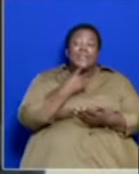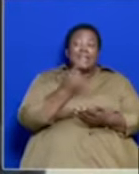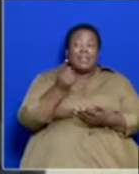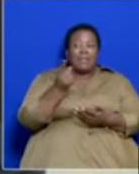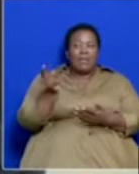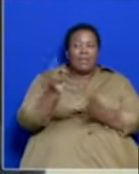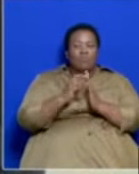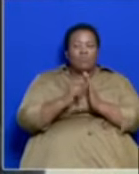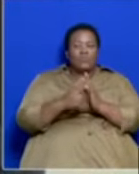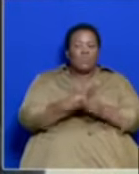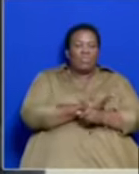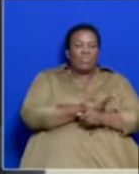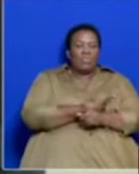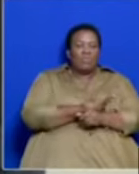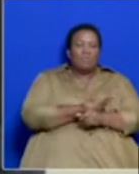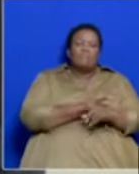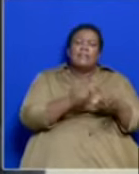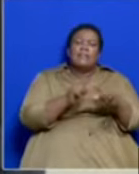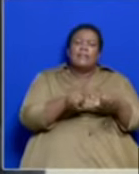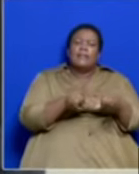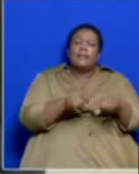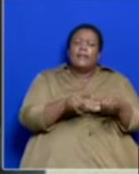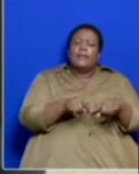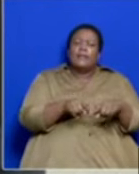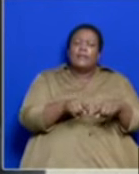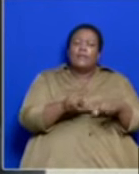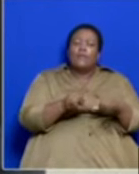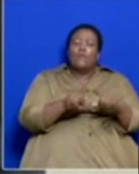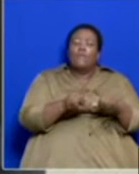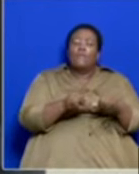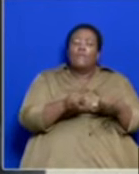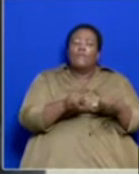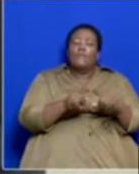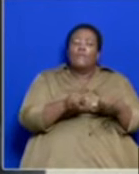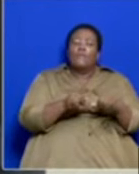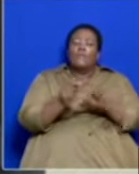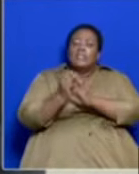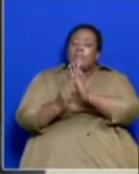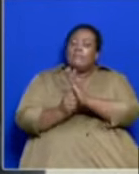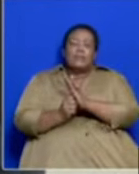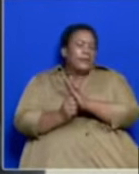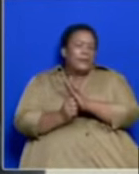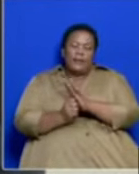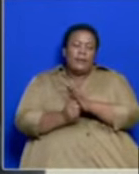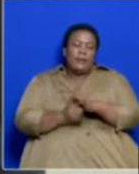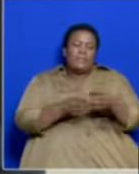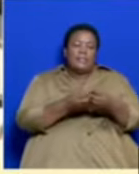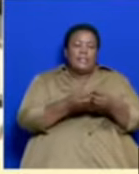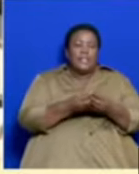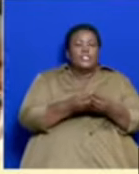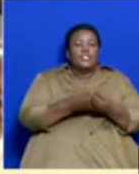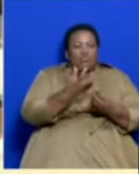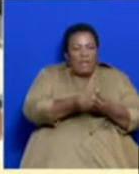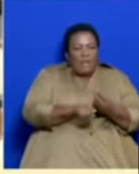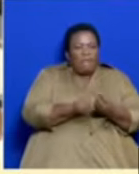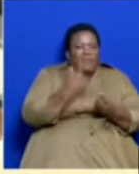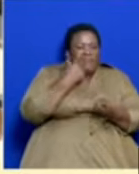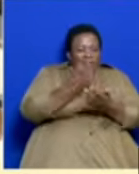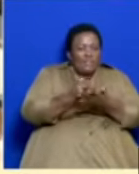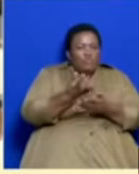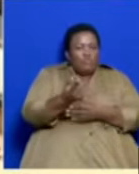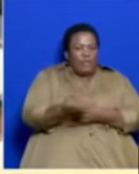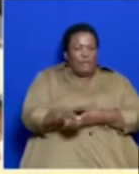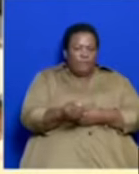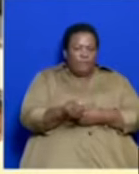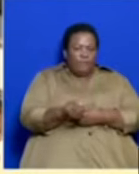depend on a complainant's statement. It's a matter that you have on record, and employees could